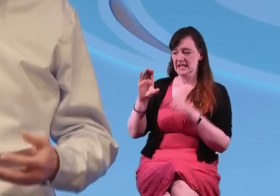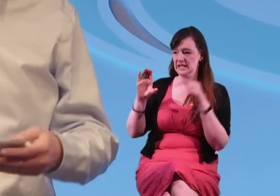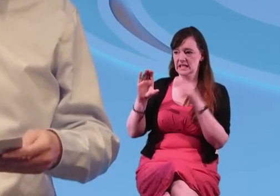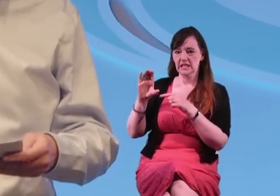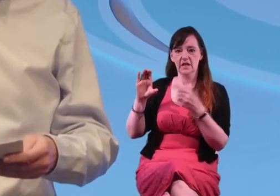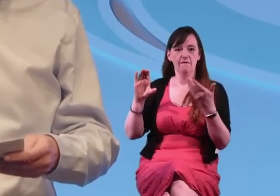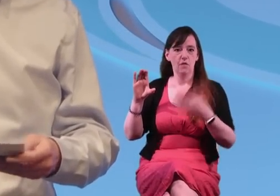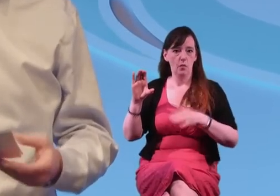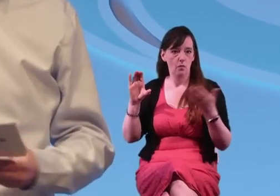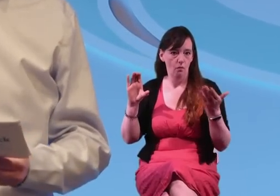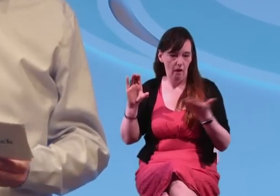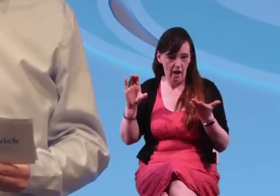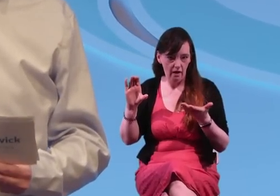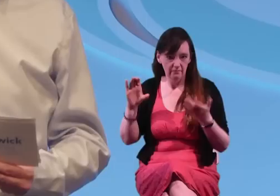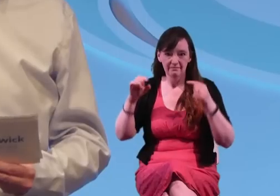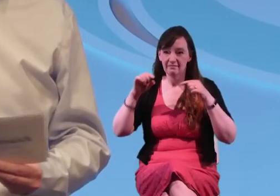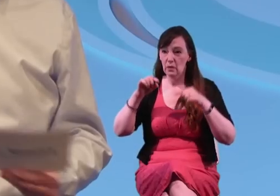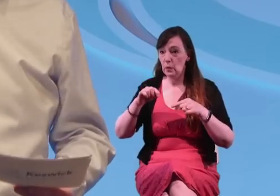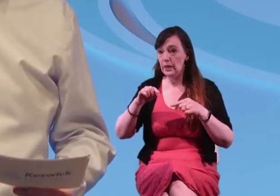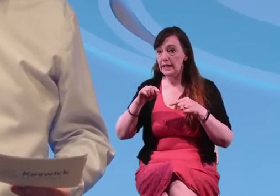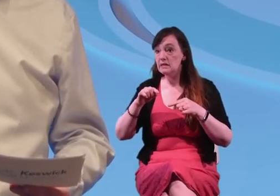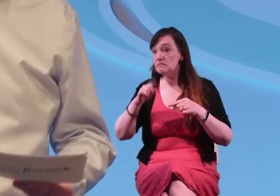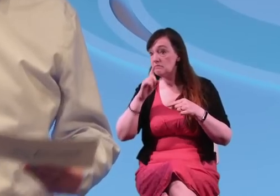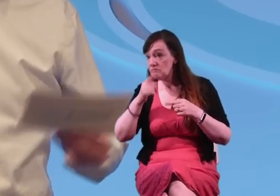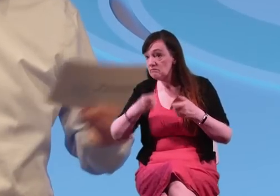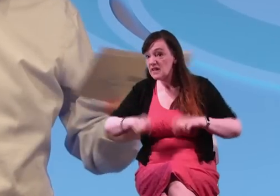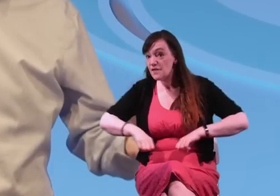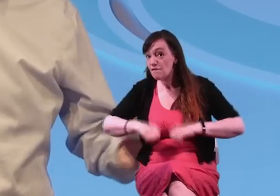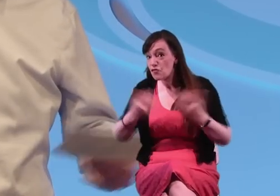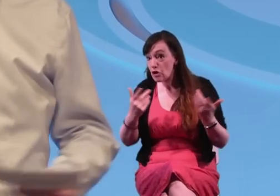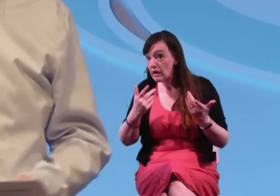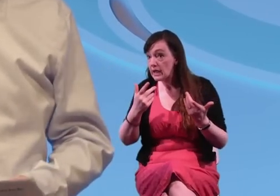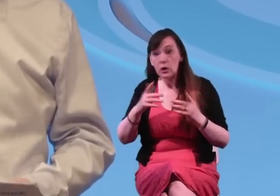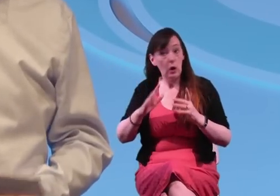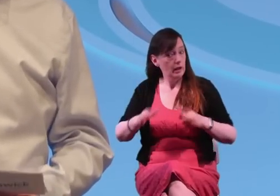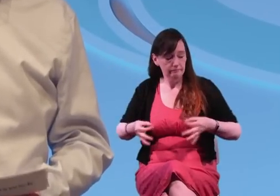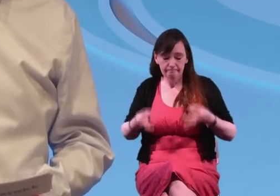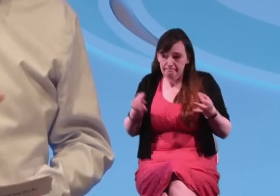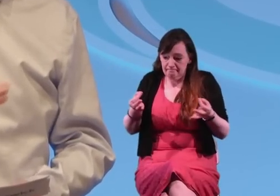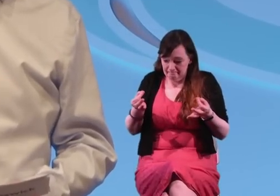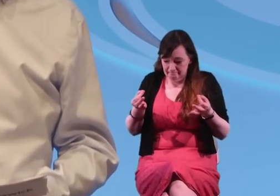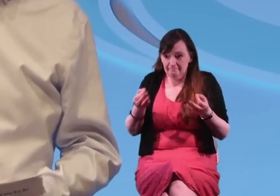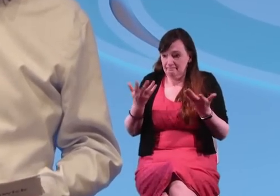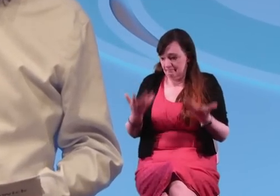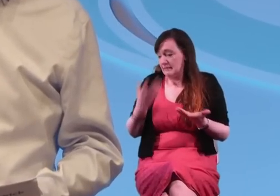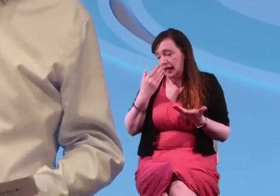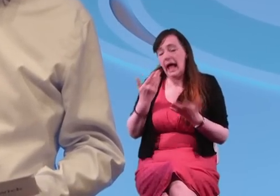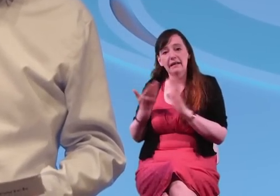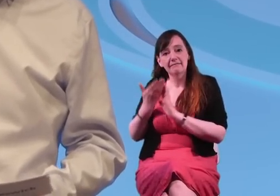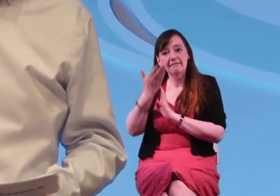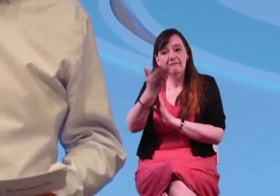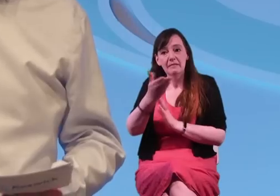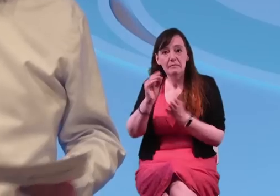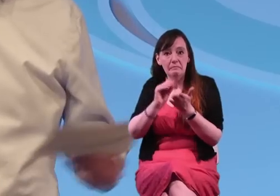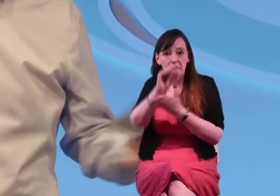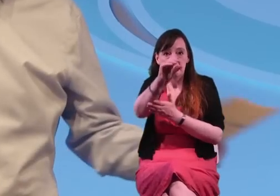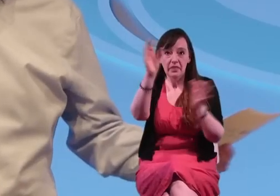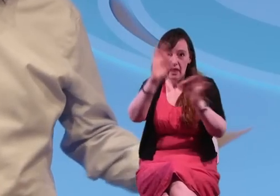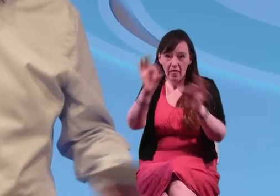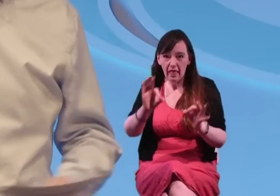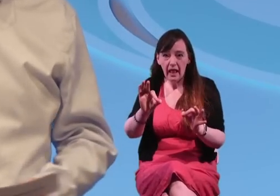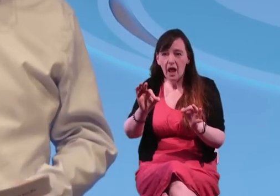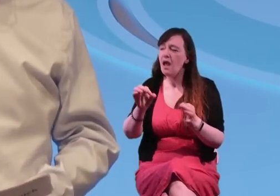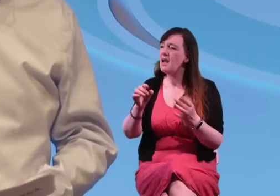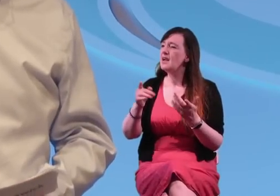is that there isn't any charge for the event. We want to stick true to our principles of all one in Christ Jesus, and